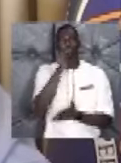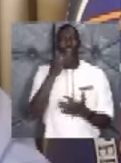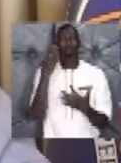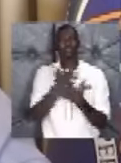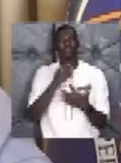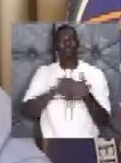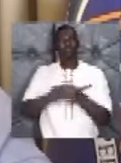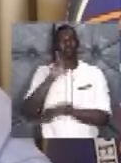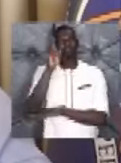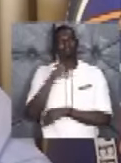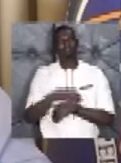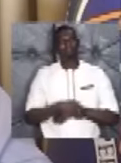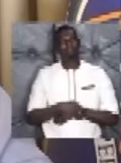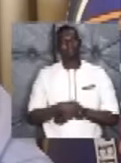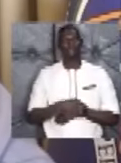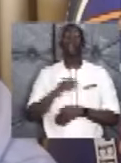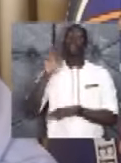faith.